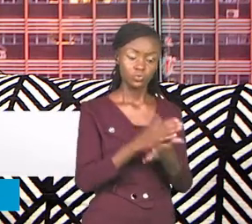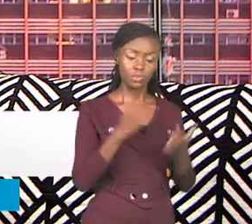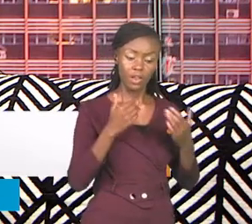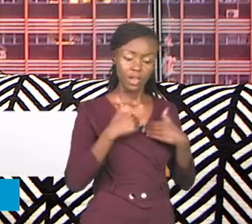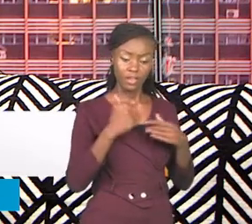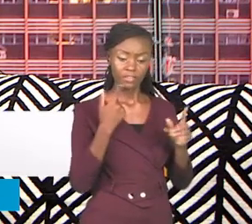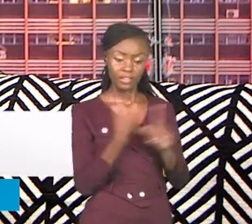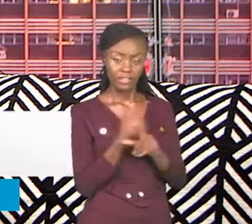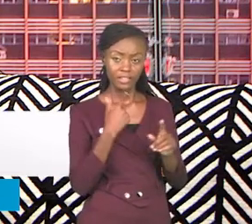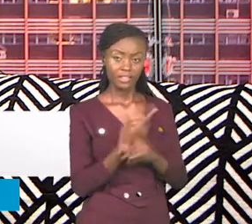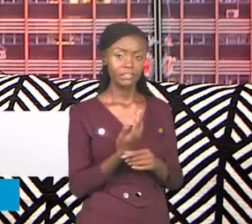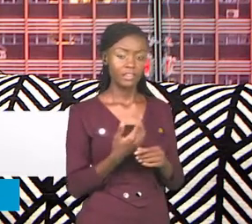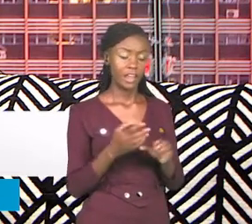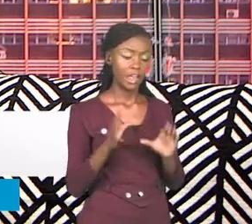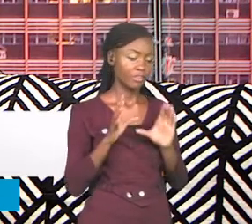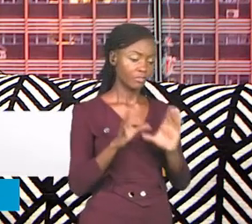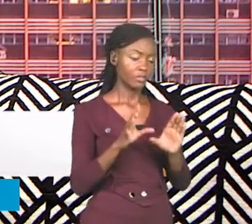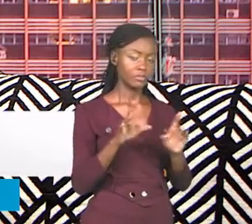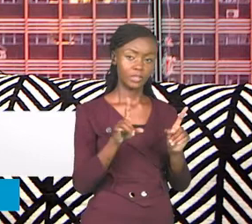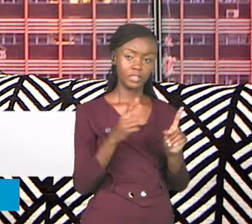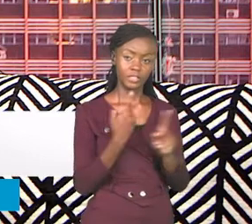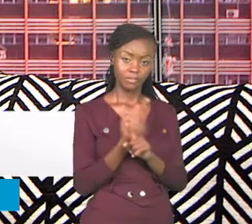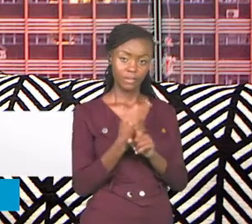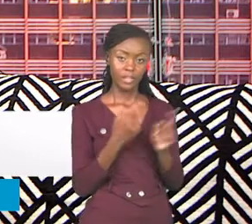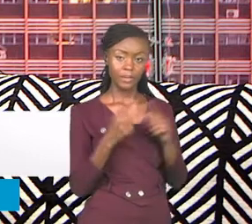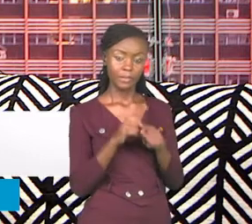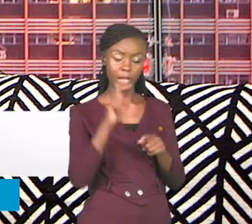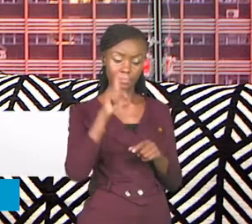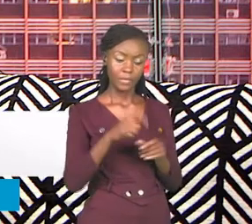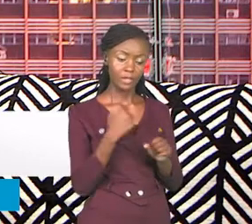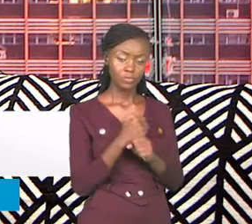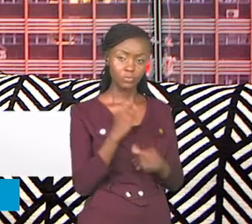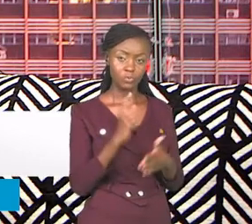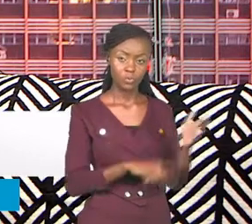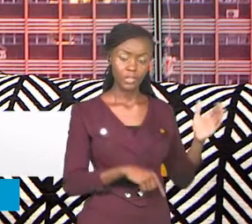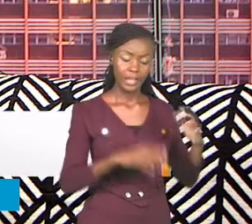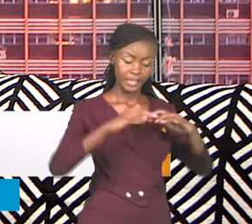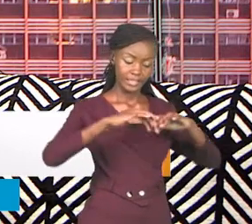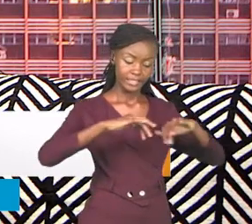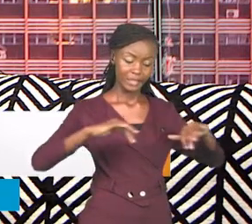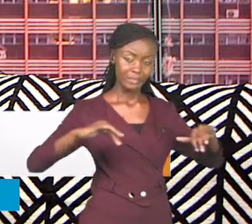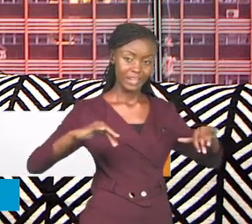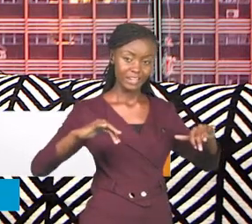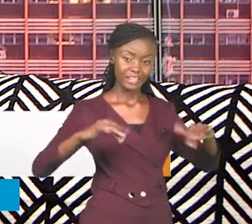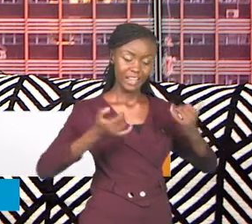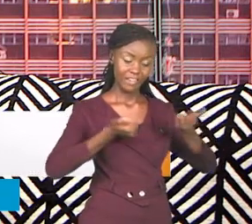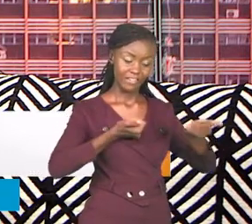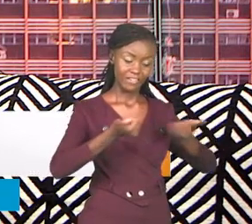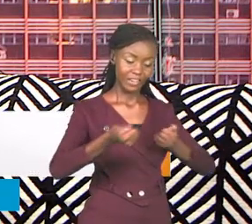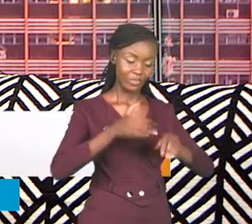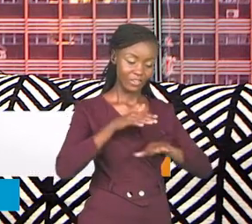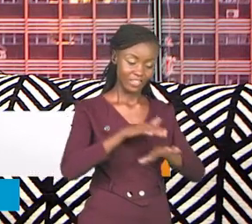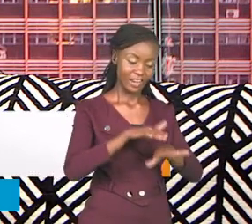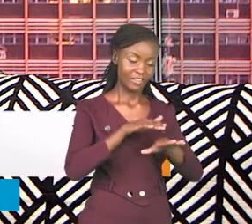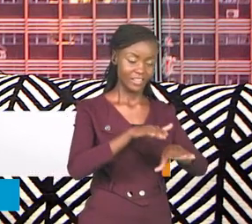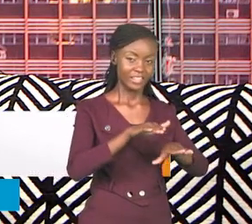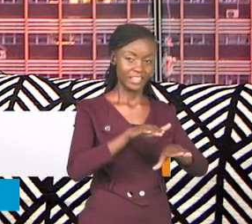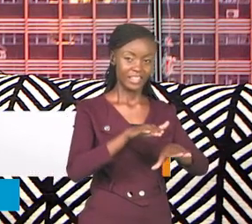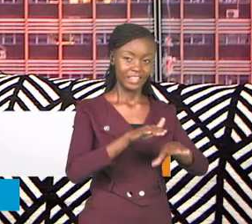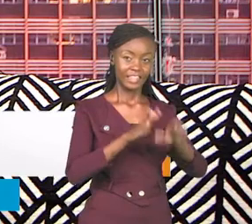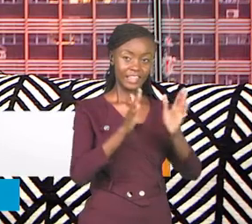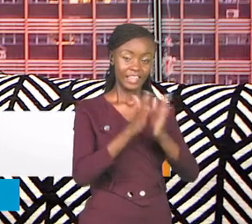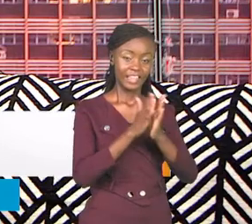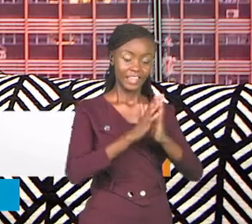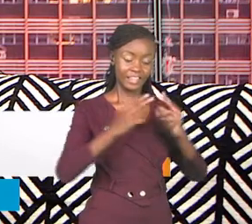other enforcement and all that, but we need to separate vehicle traffic